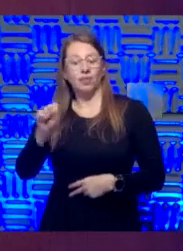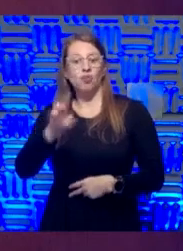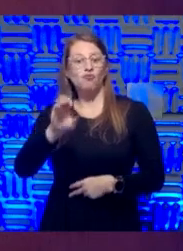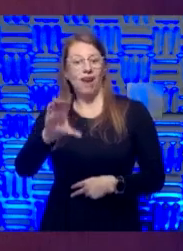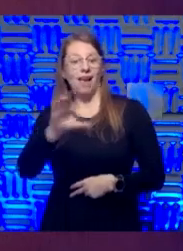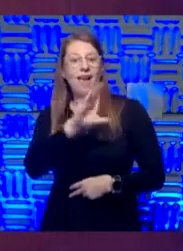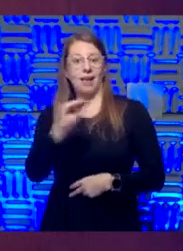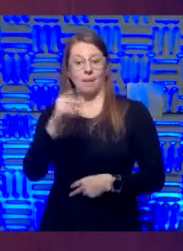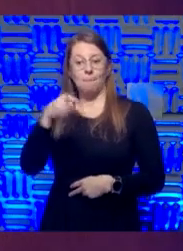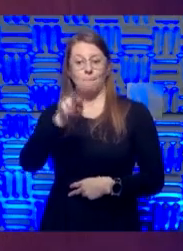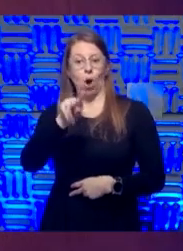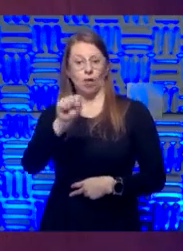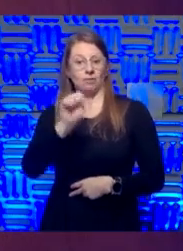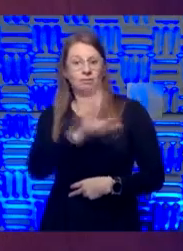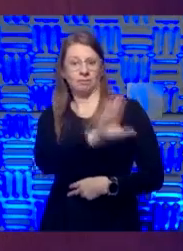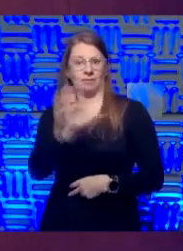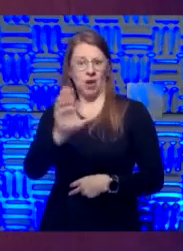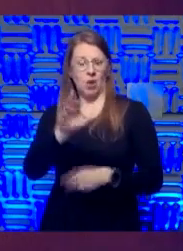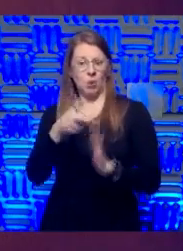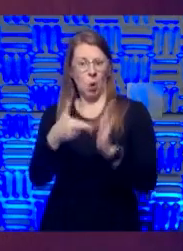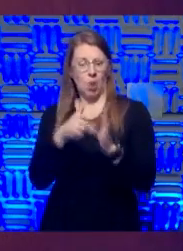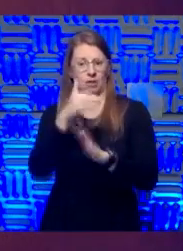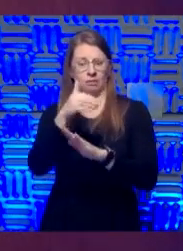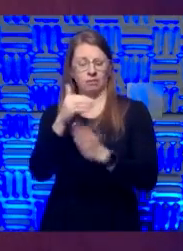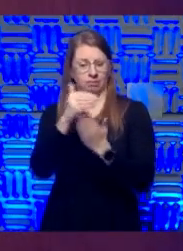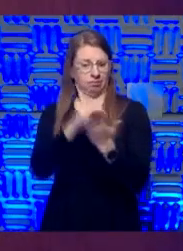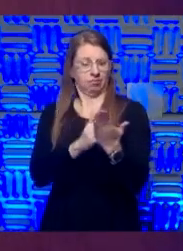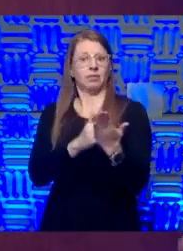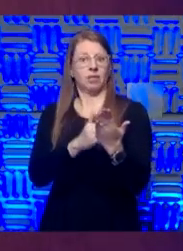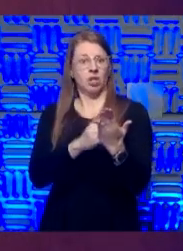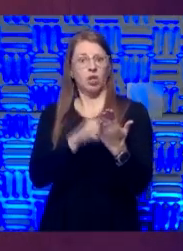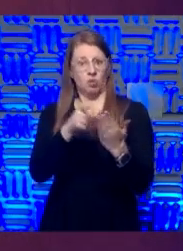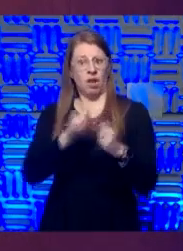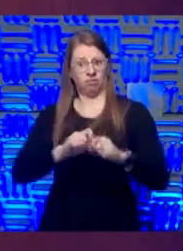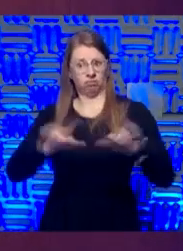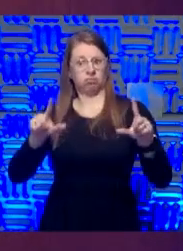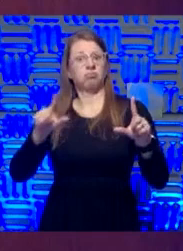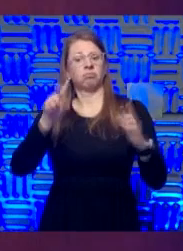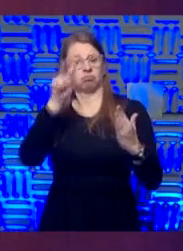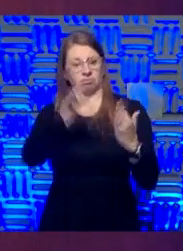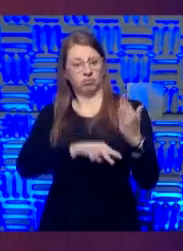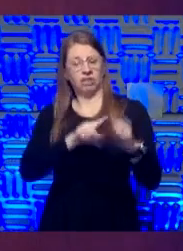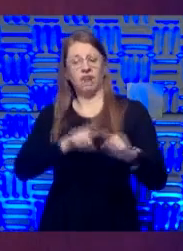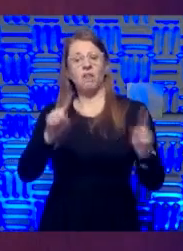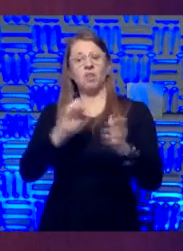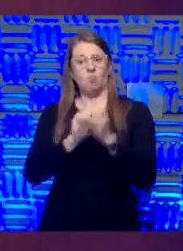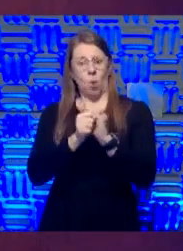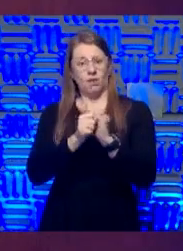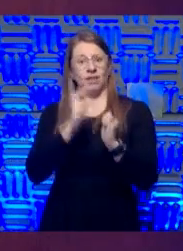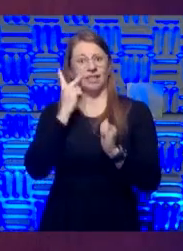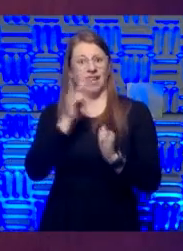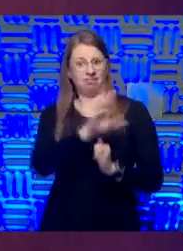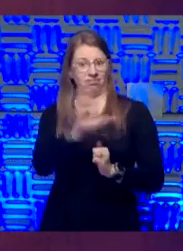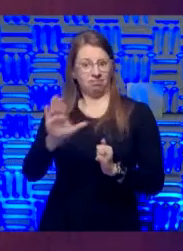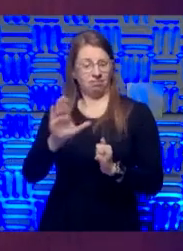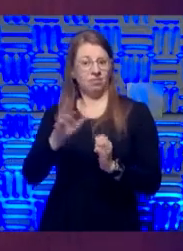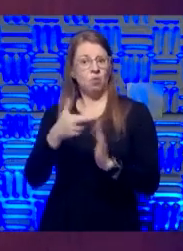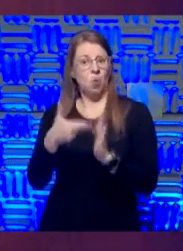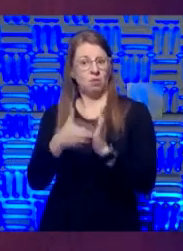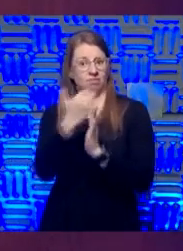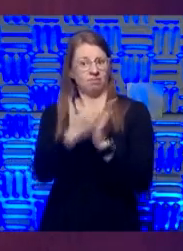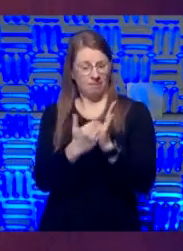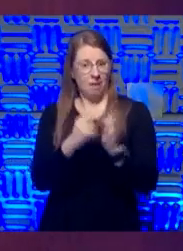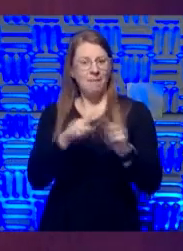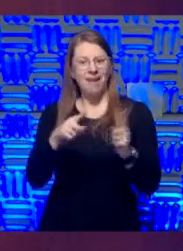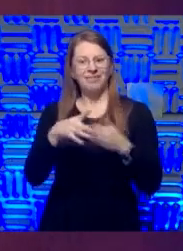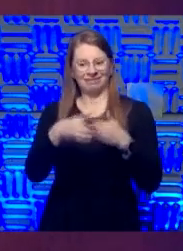Parks has their guidelines, and it's actually quite comprehensive. And you can look up different sports and see the guidelines there. But they're